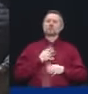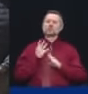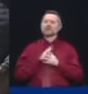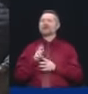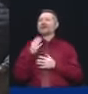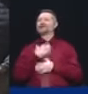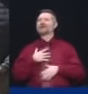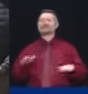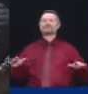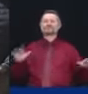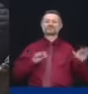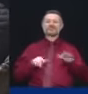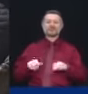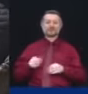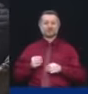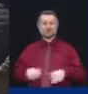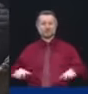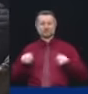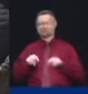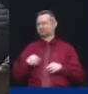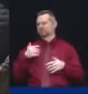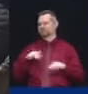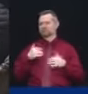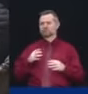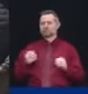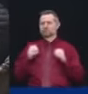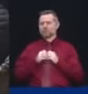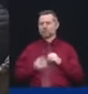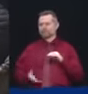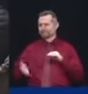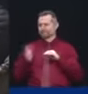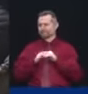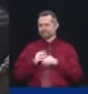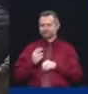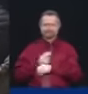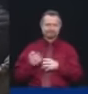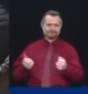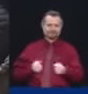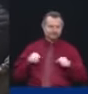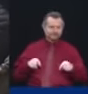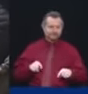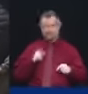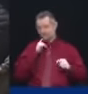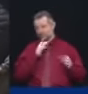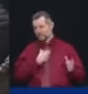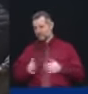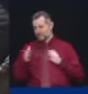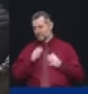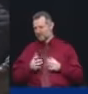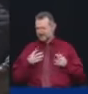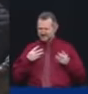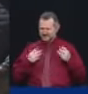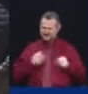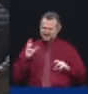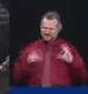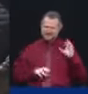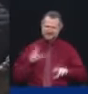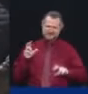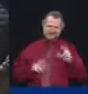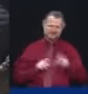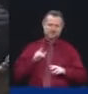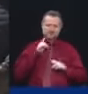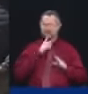of the fairgrounds has been magnified. This strategy has been paying massive dividends. These are good